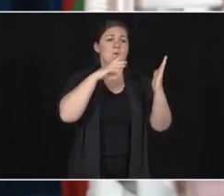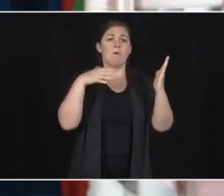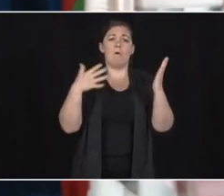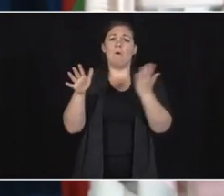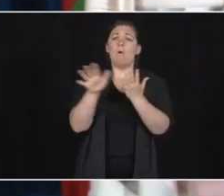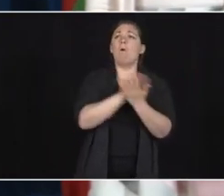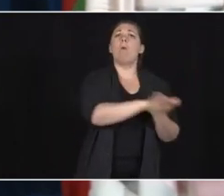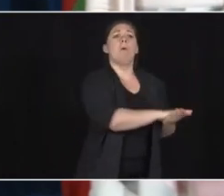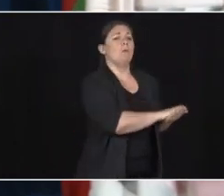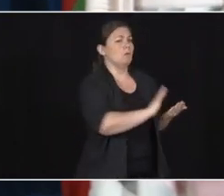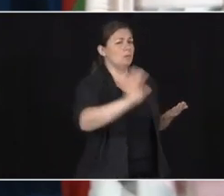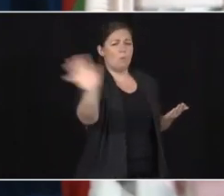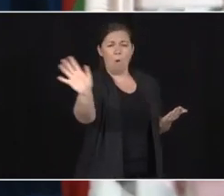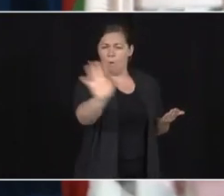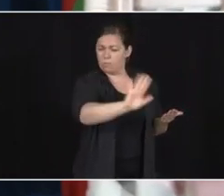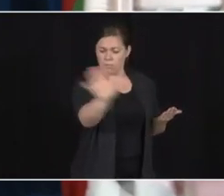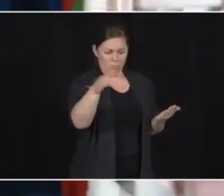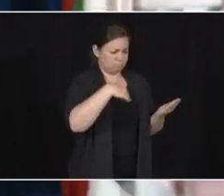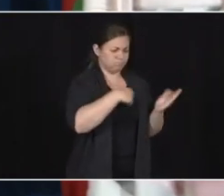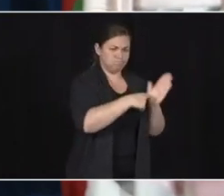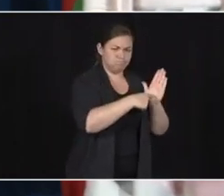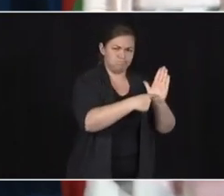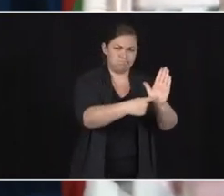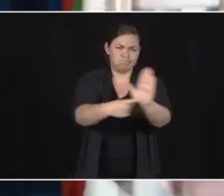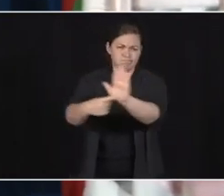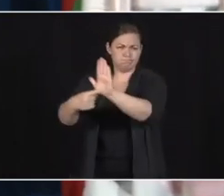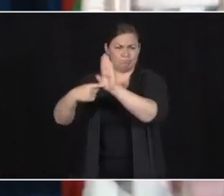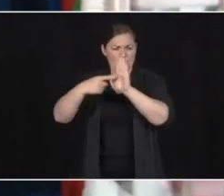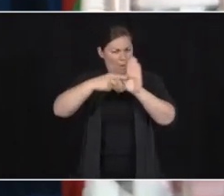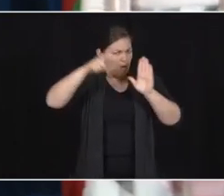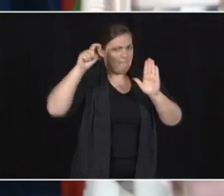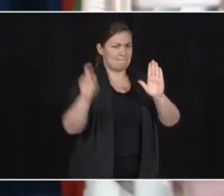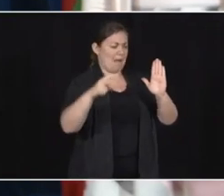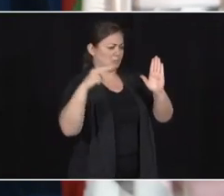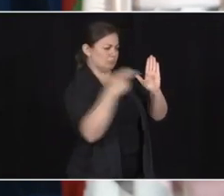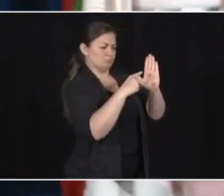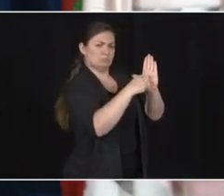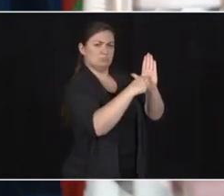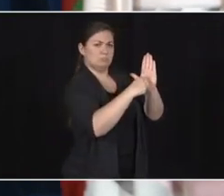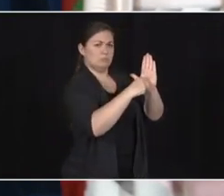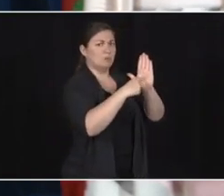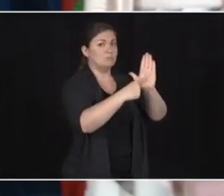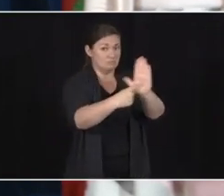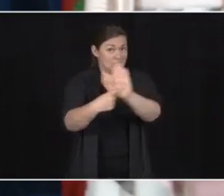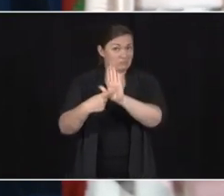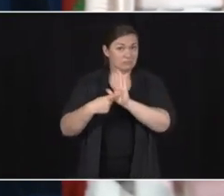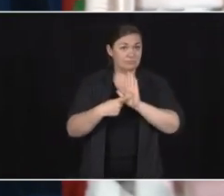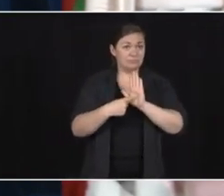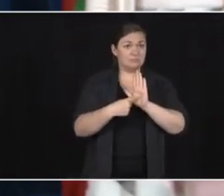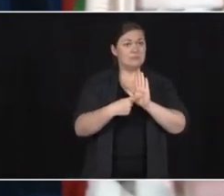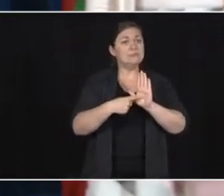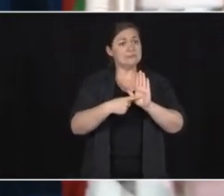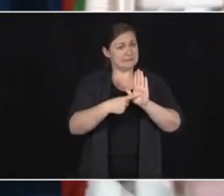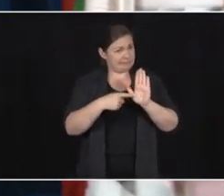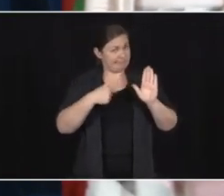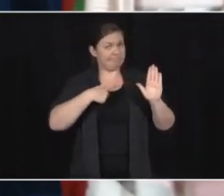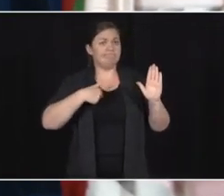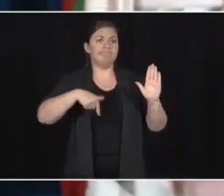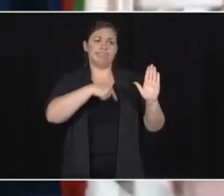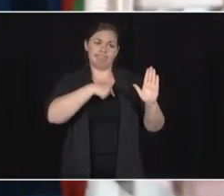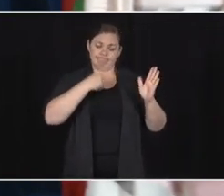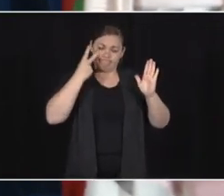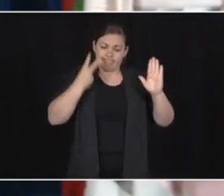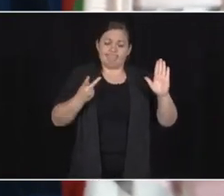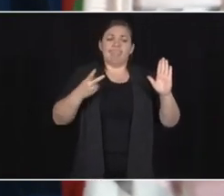happening, because it's the only way we'll be able to bring these issues to light, that there